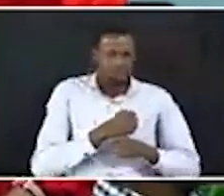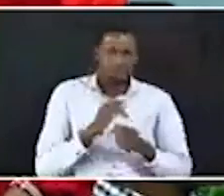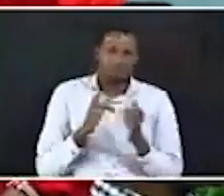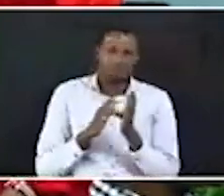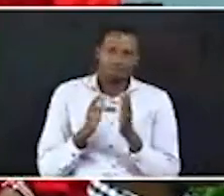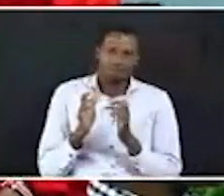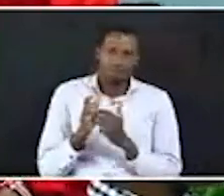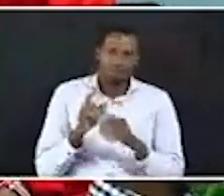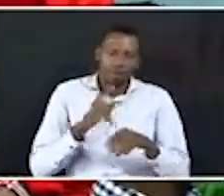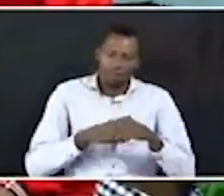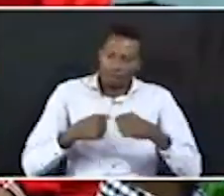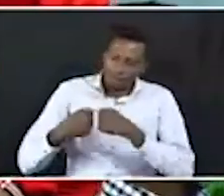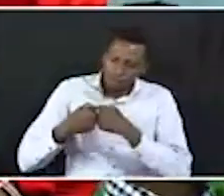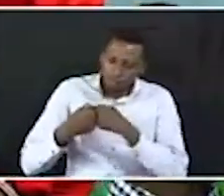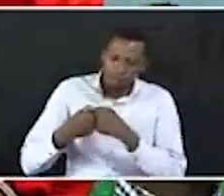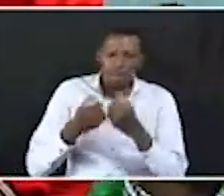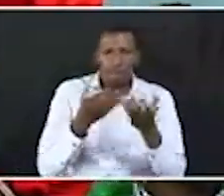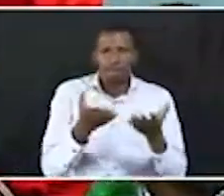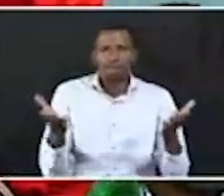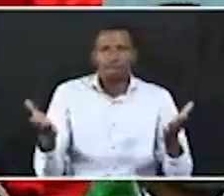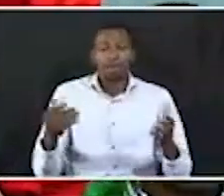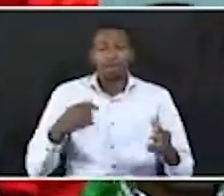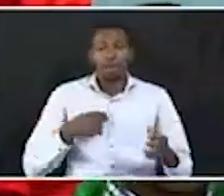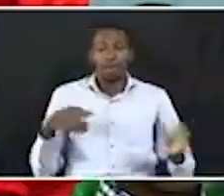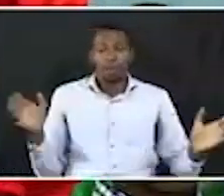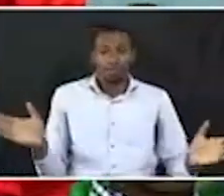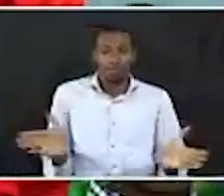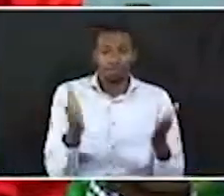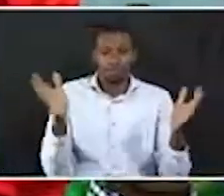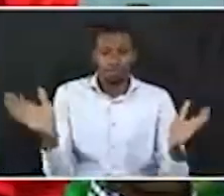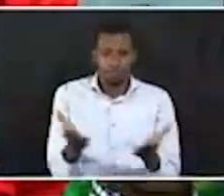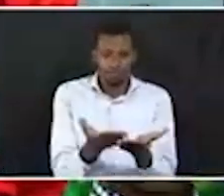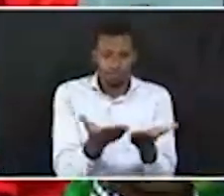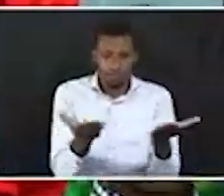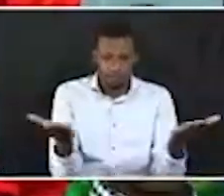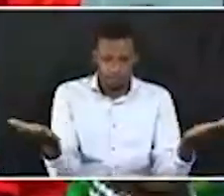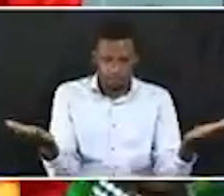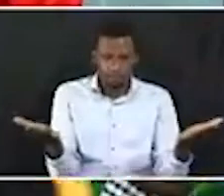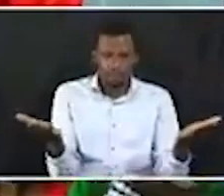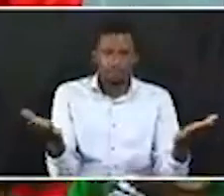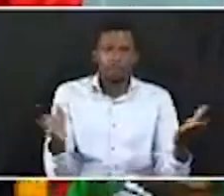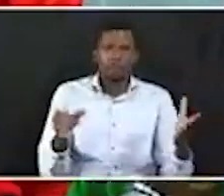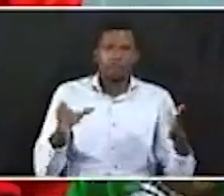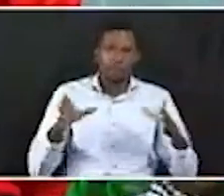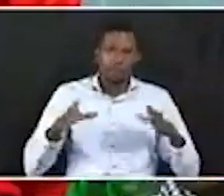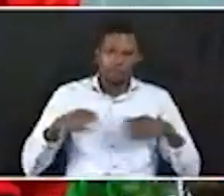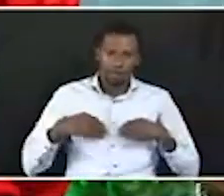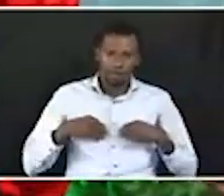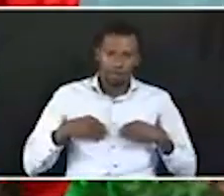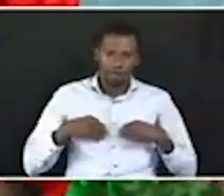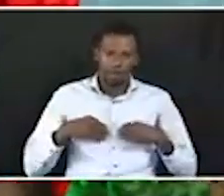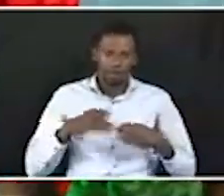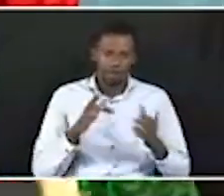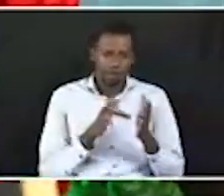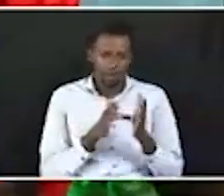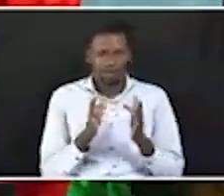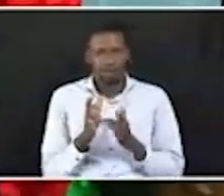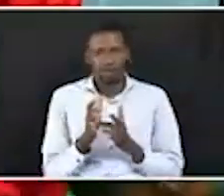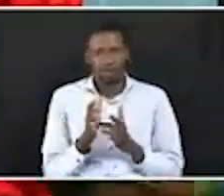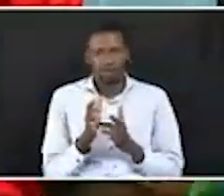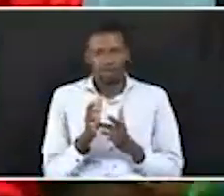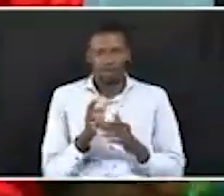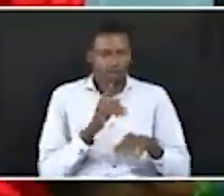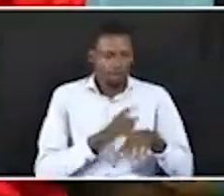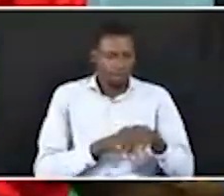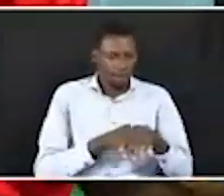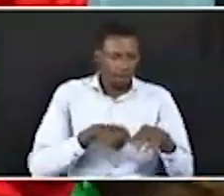life storms. And I will encourage us to take Jesus in the ride of life. As we ride